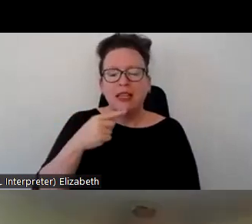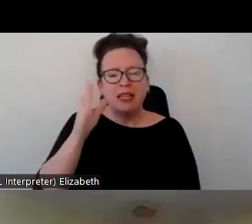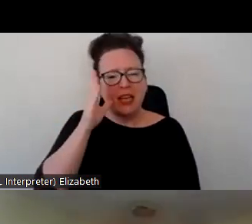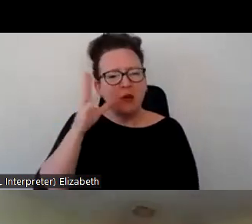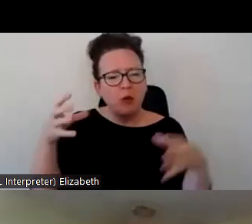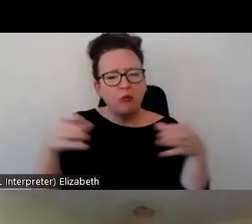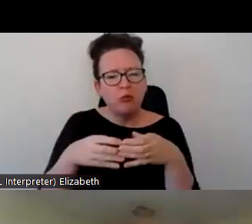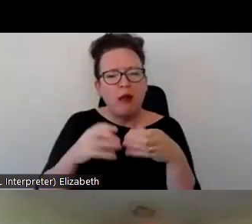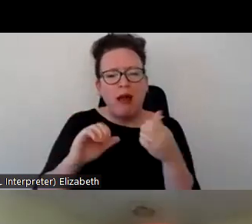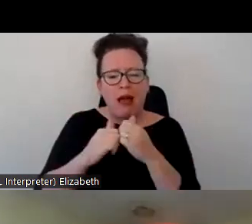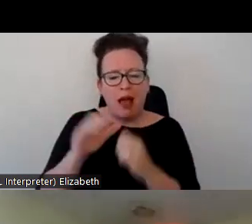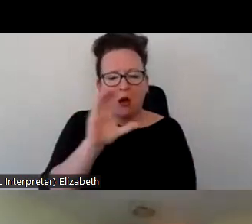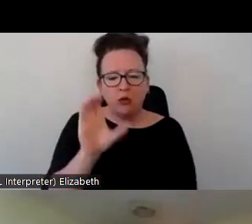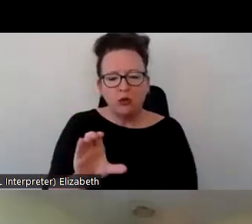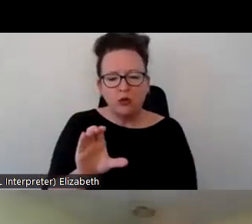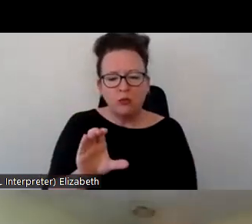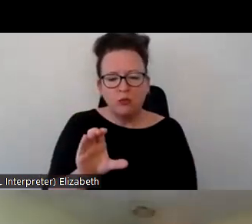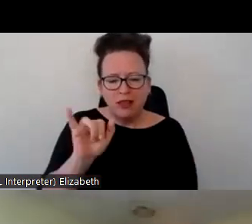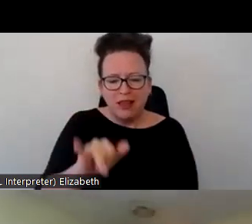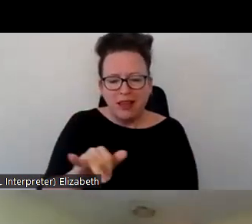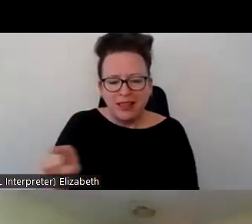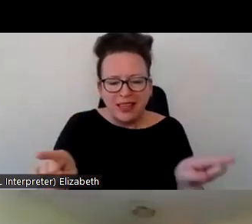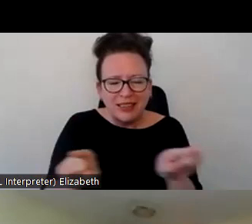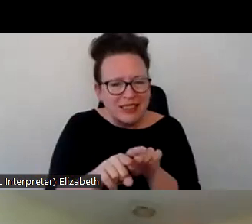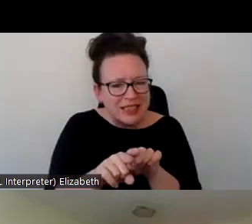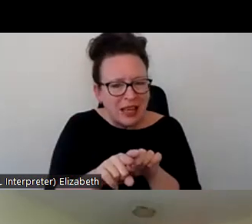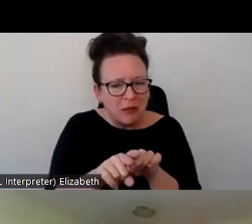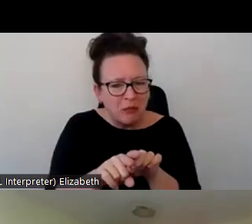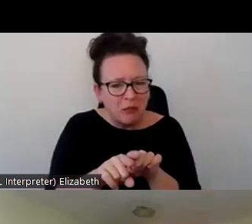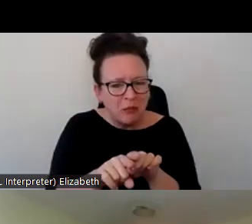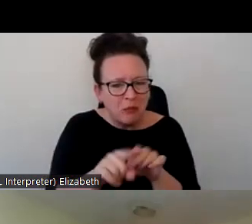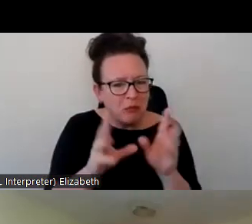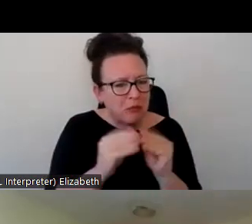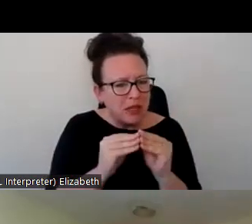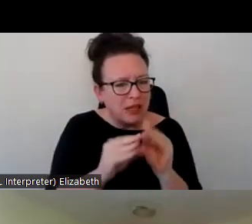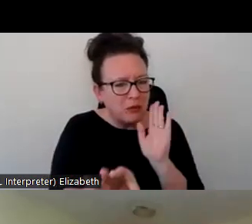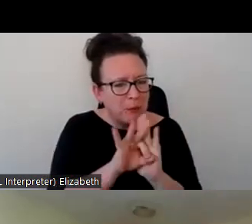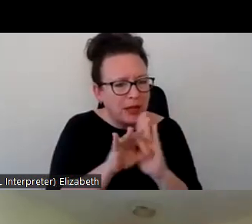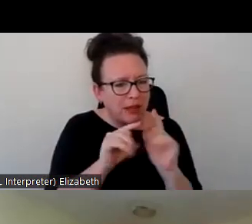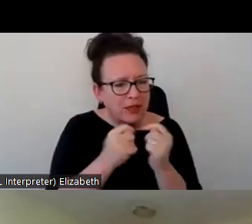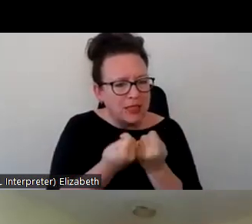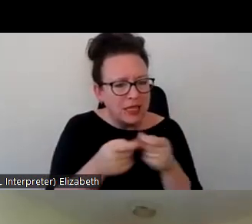Zoom. Is that the same thing as the meeting to pick your team?